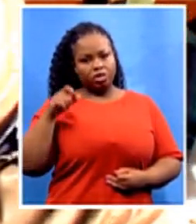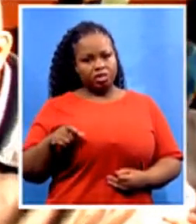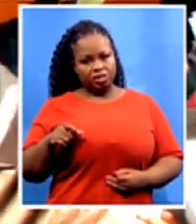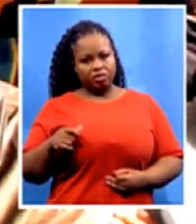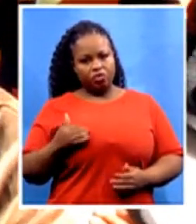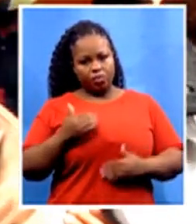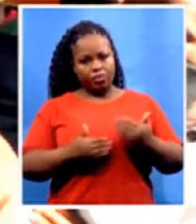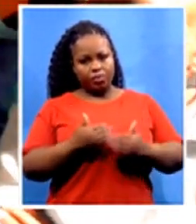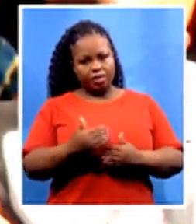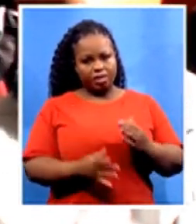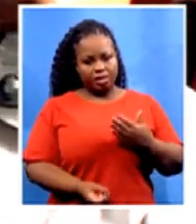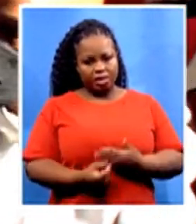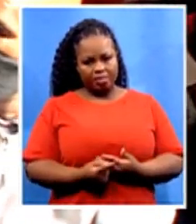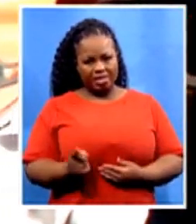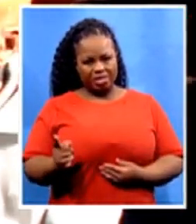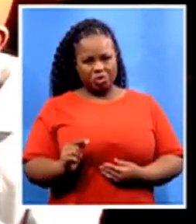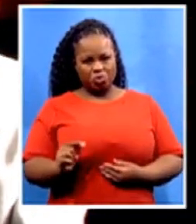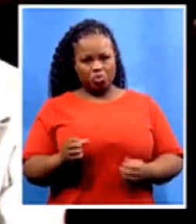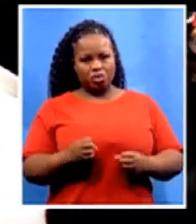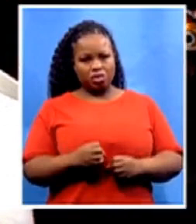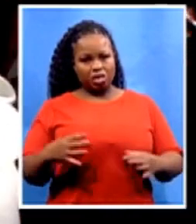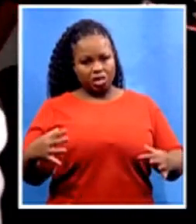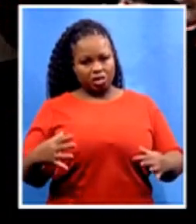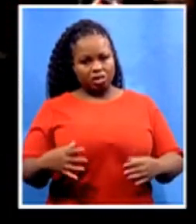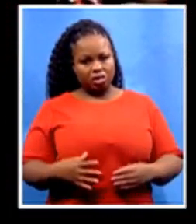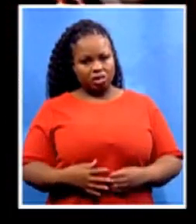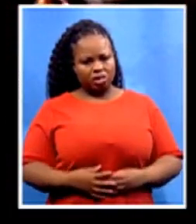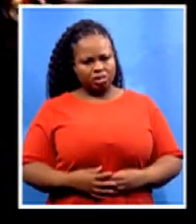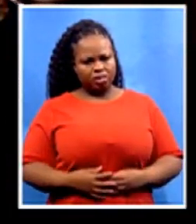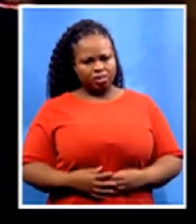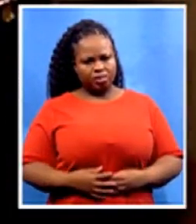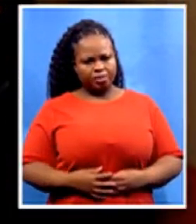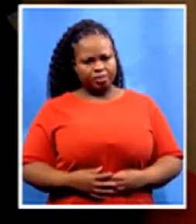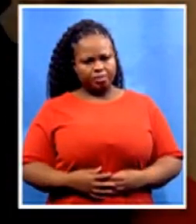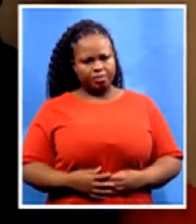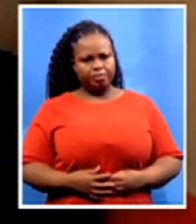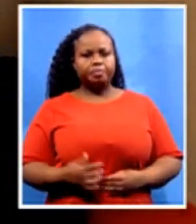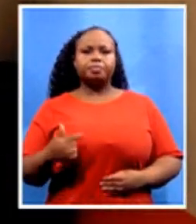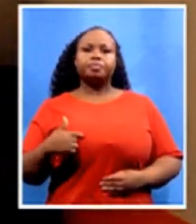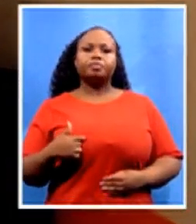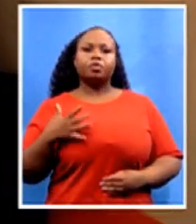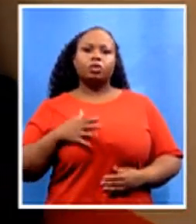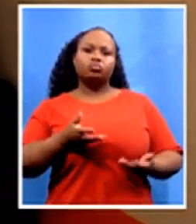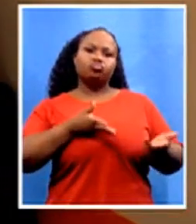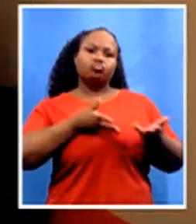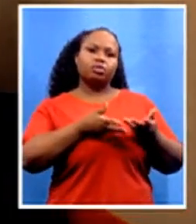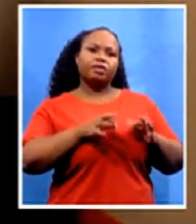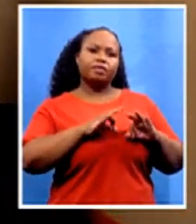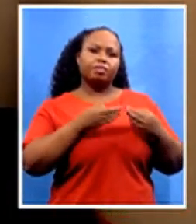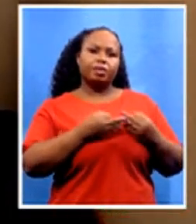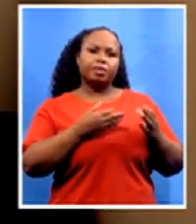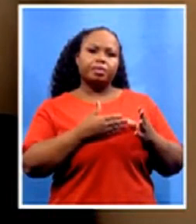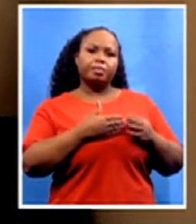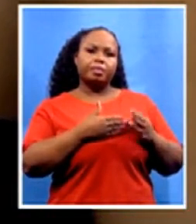get underway. But let's just perhaps speak to family members of Jostina Sangweni here,